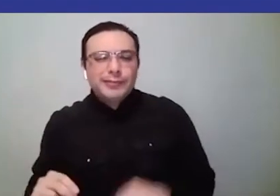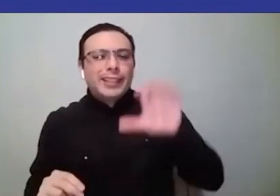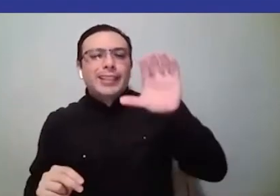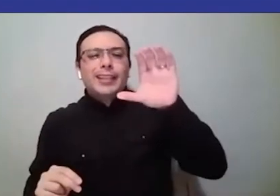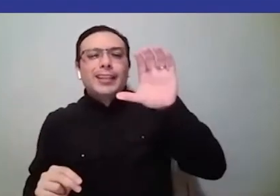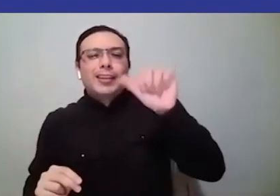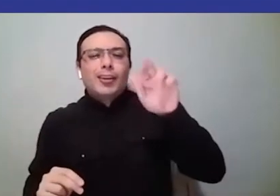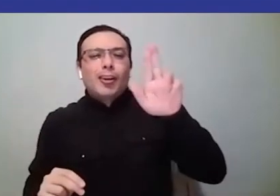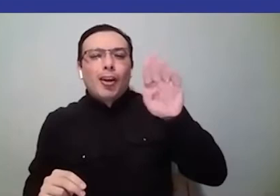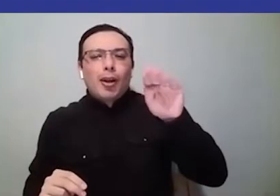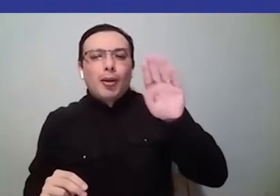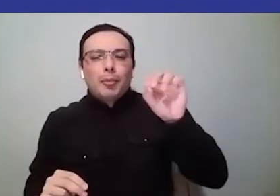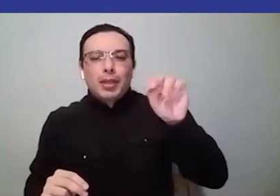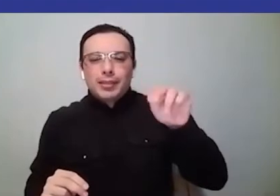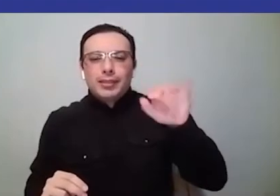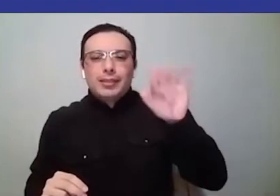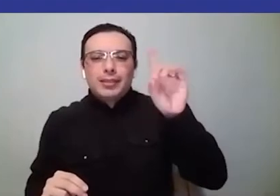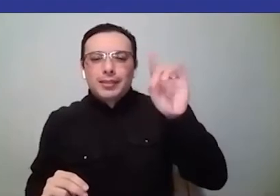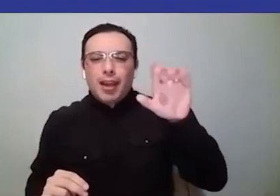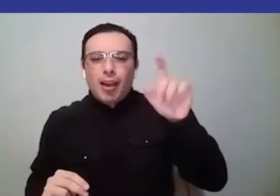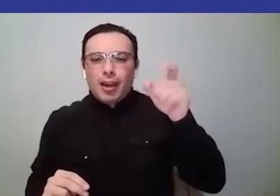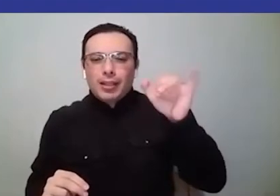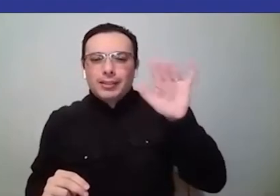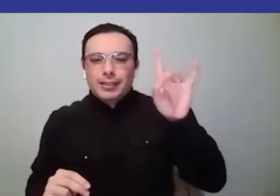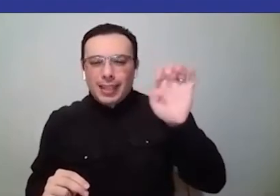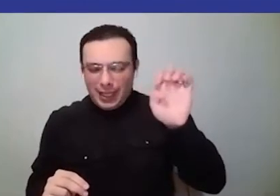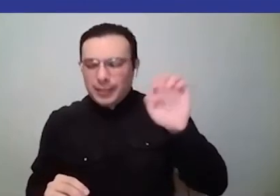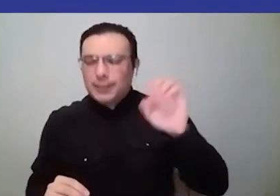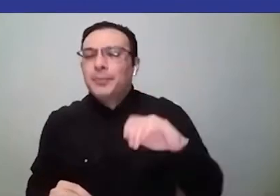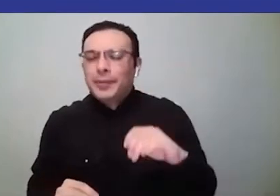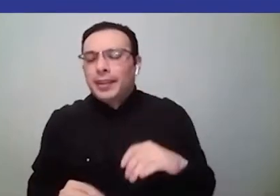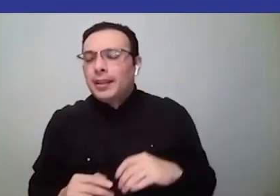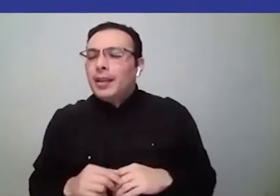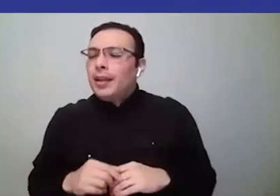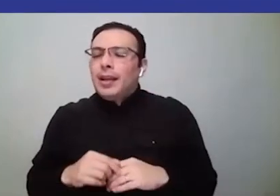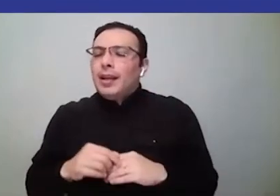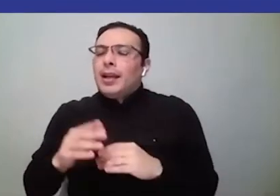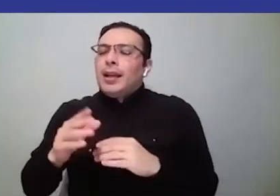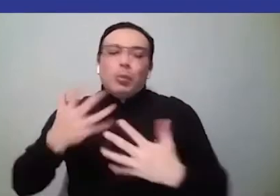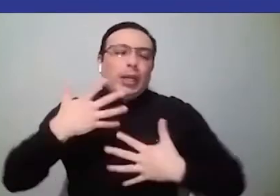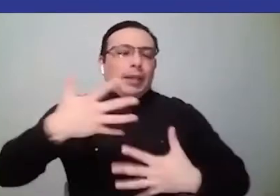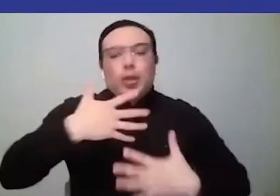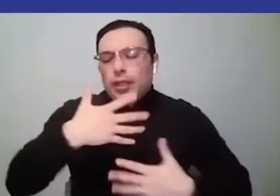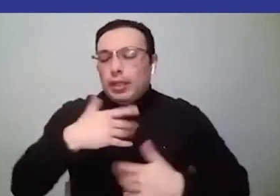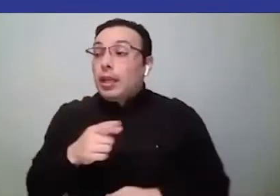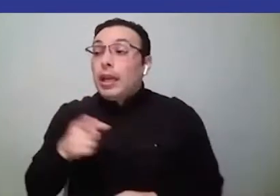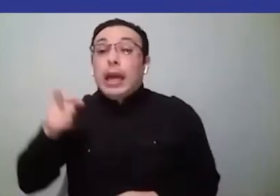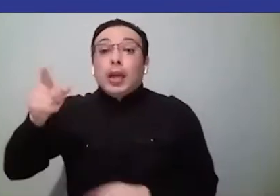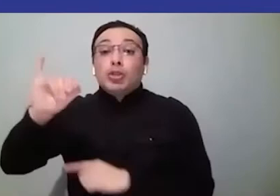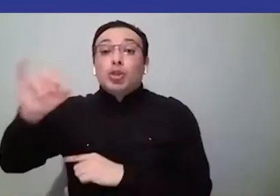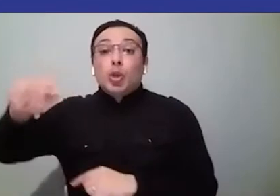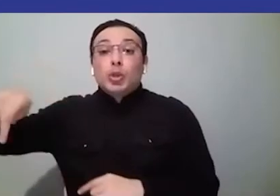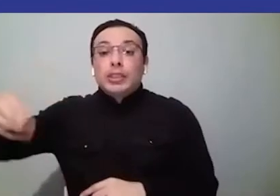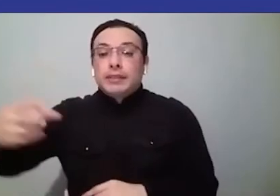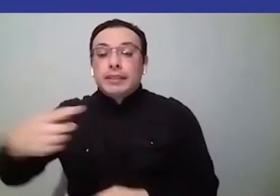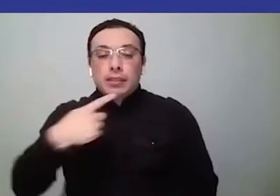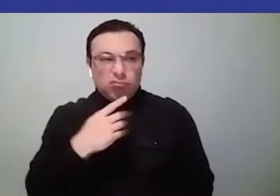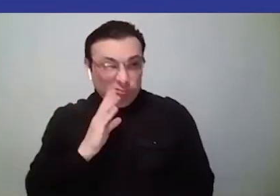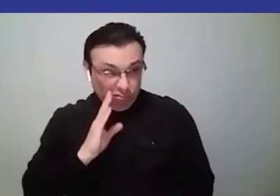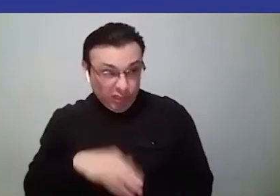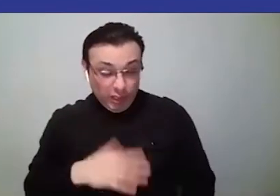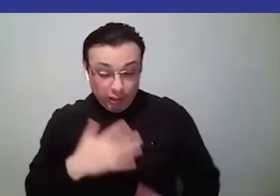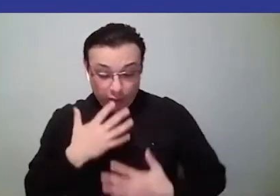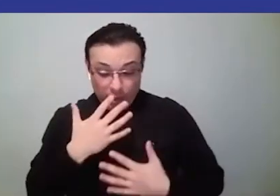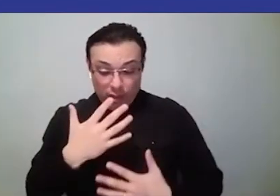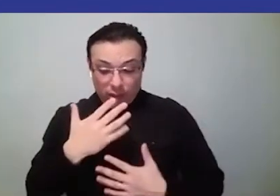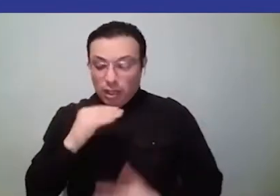said, the forest is an archive of our breath. And I guess that's what comes to mind first when you ask